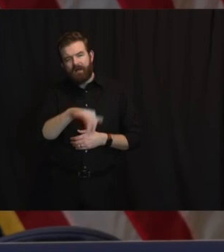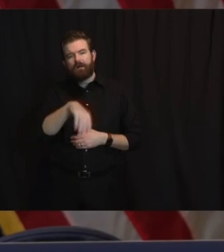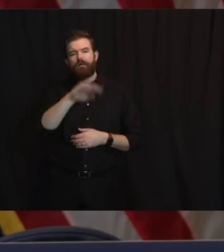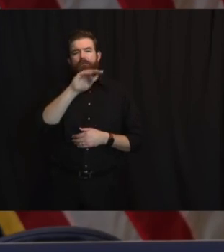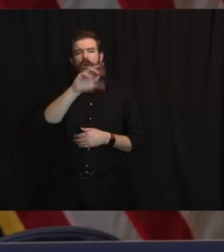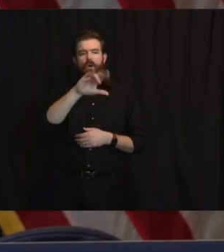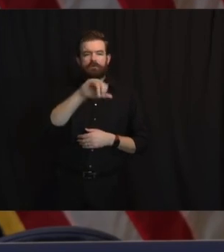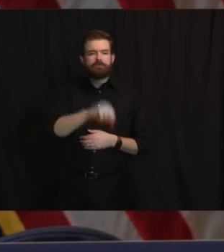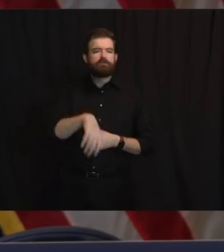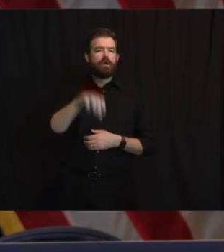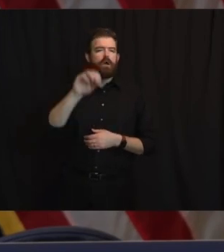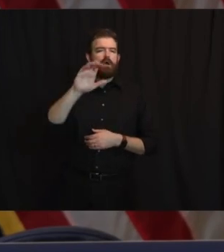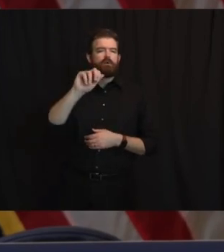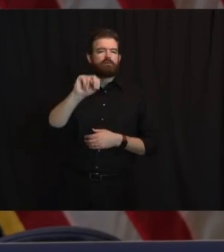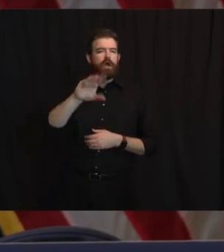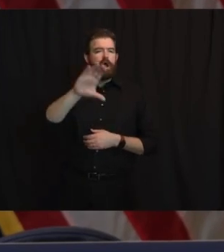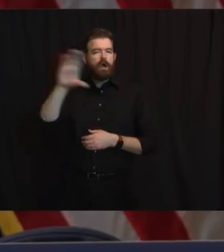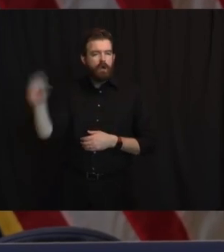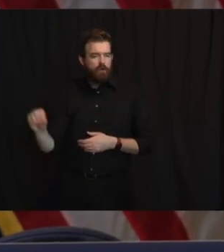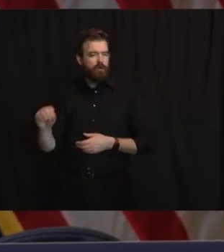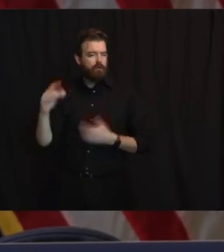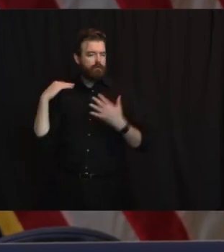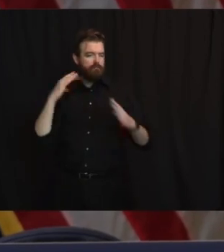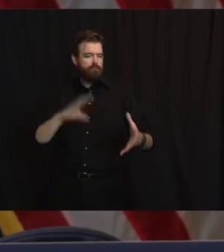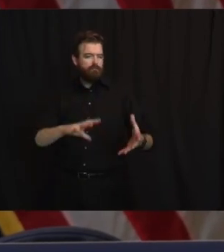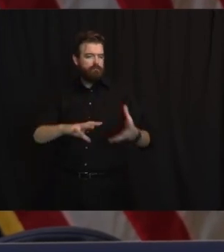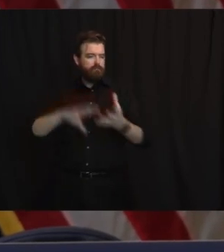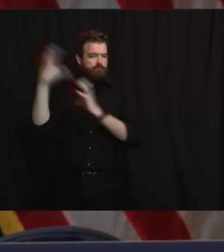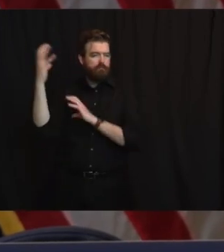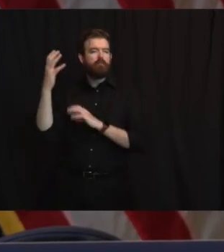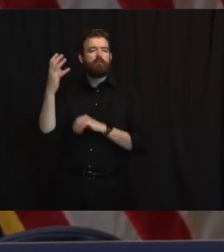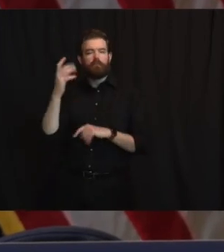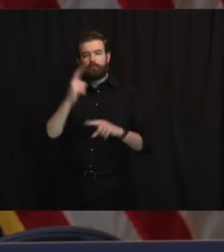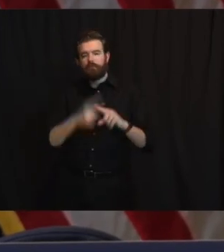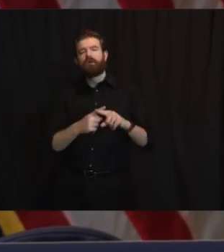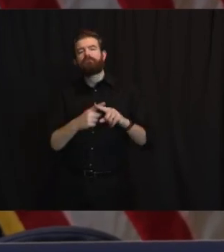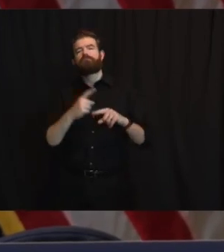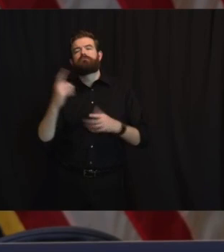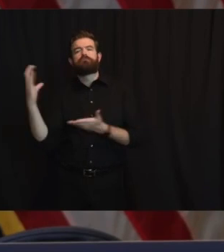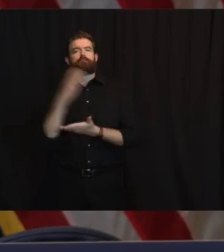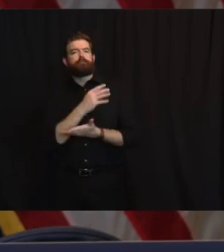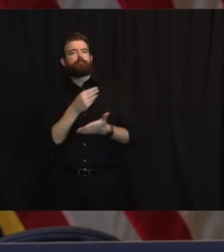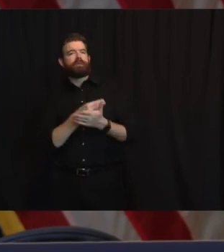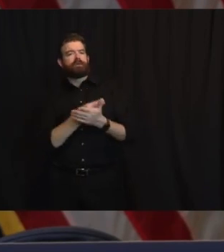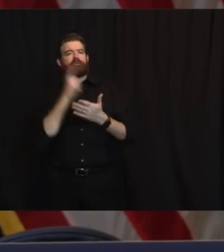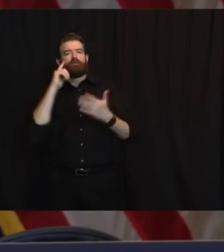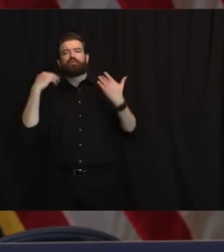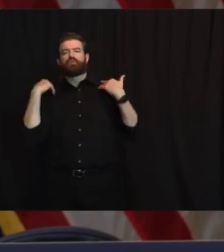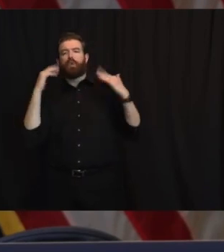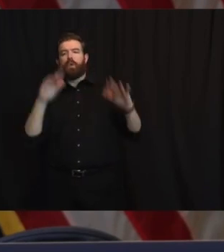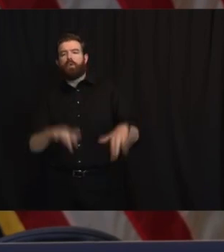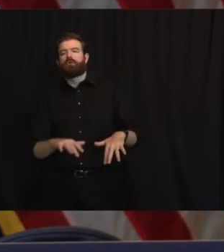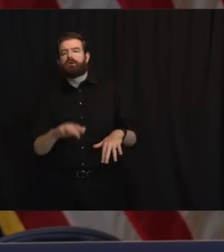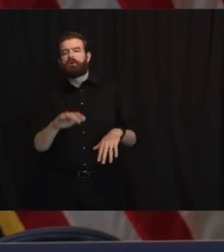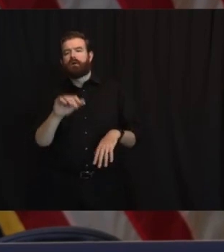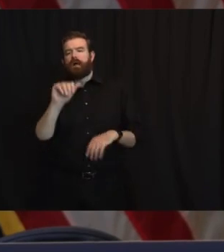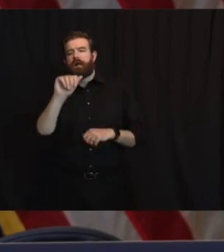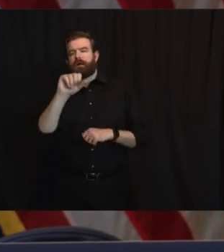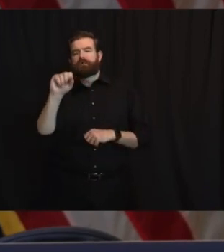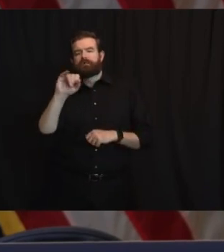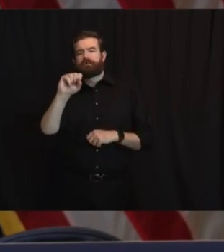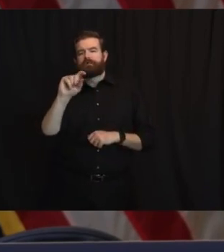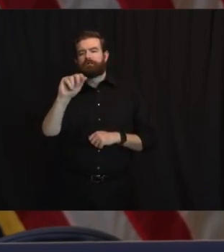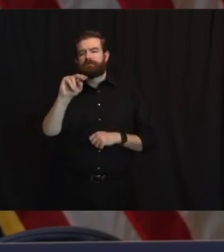snow assistance in there for Morris, Sussex, and Warren, which covers that 48-hour period, which those three